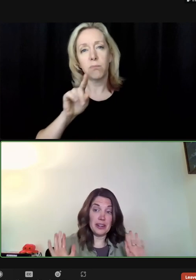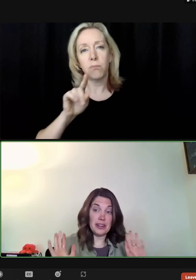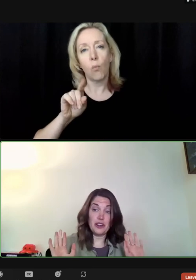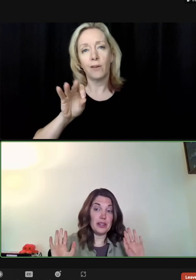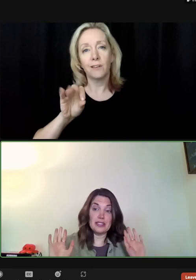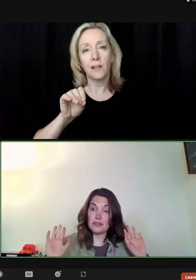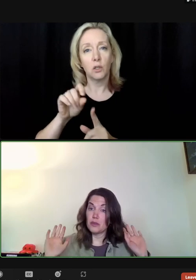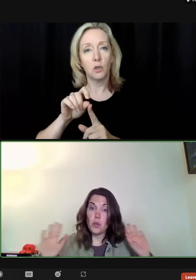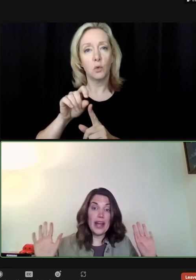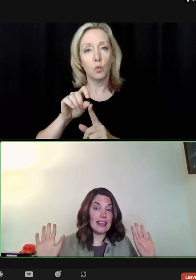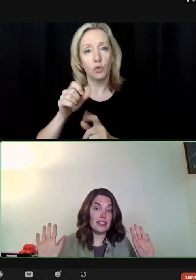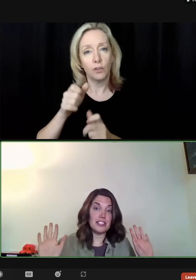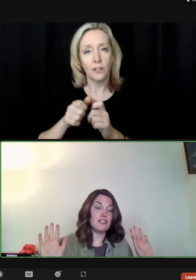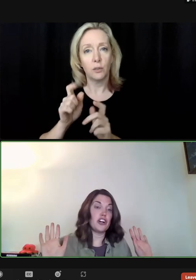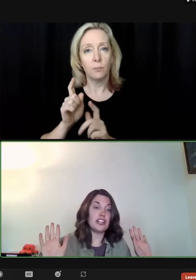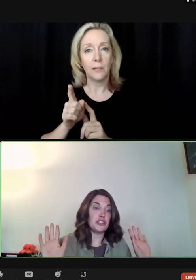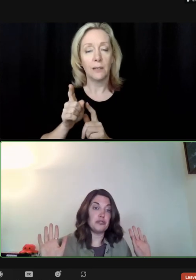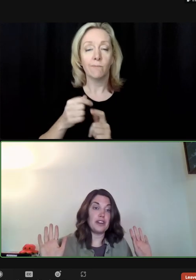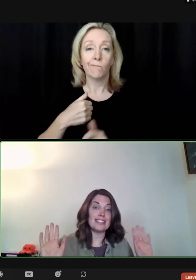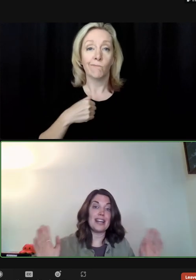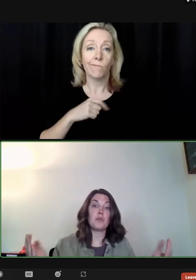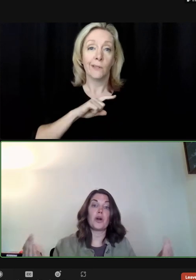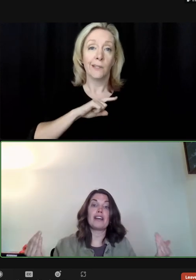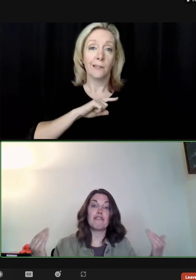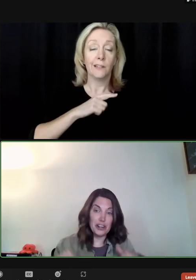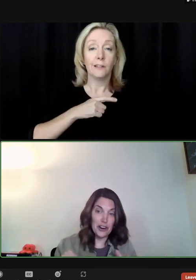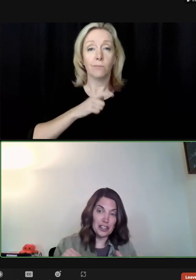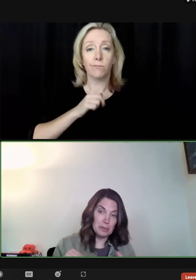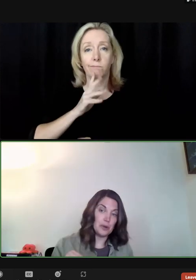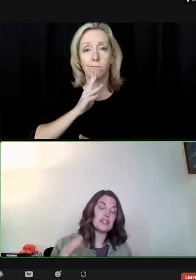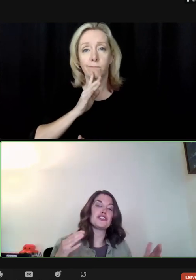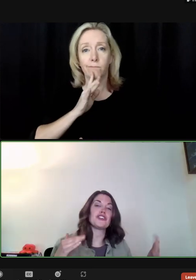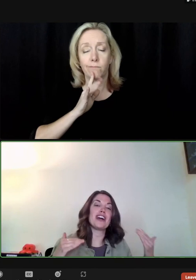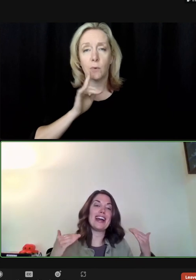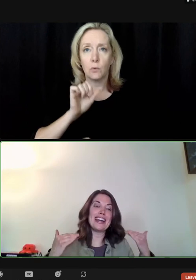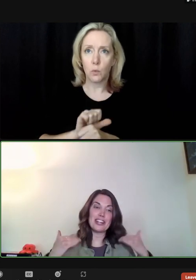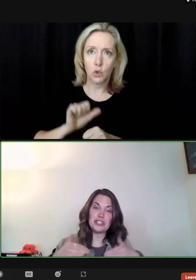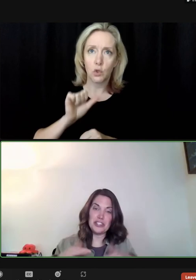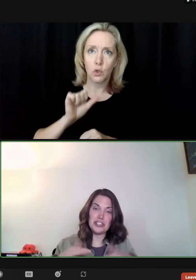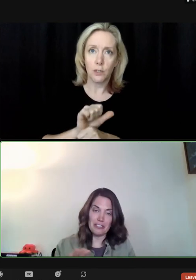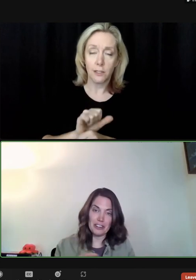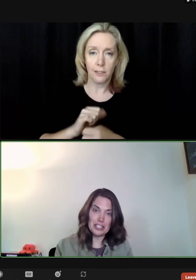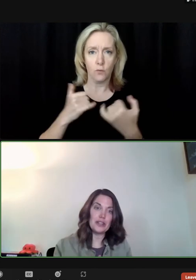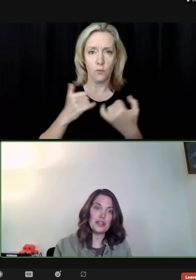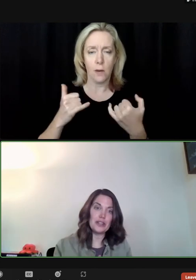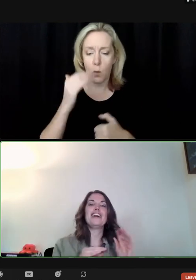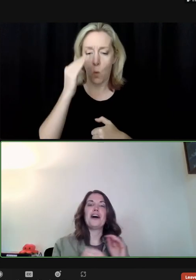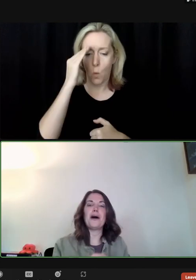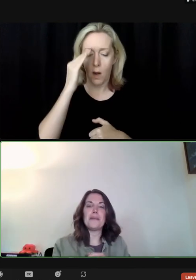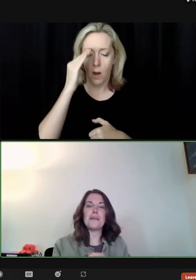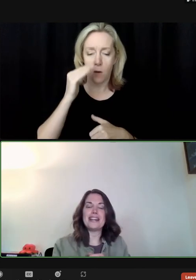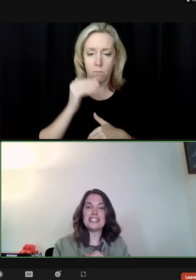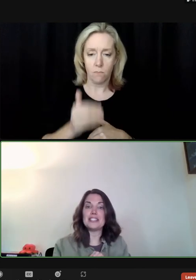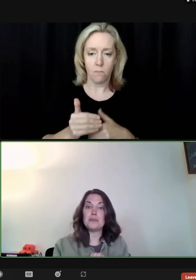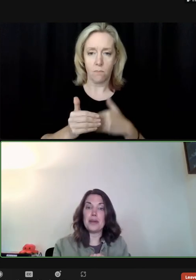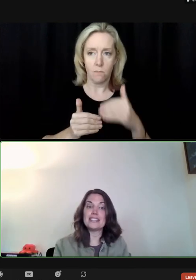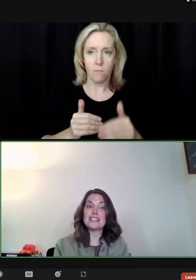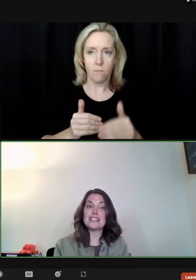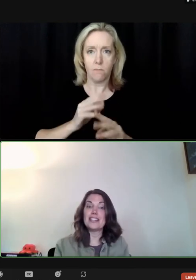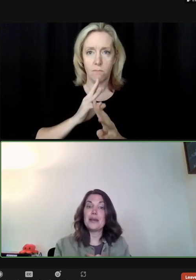And I'm somebody who is way guilty of talking too fast. I'm working very hard at the moment to try and actually talk very slowly